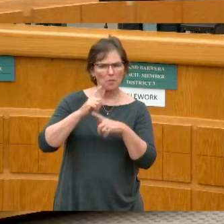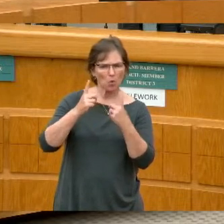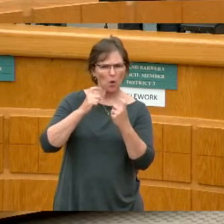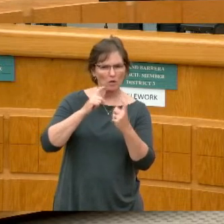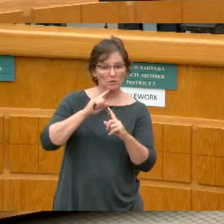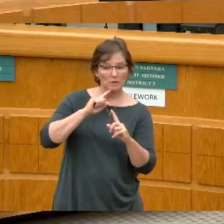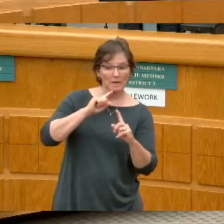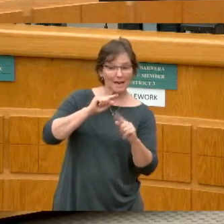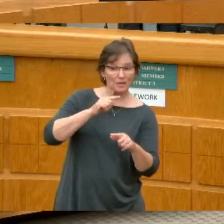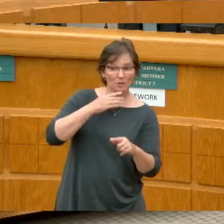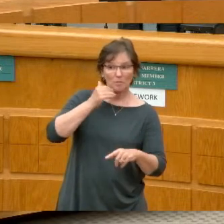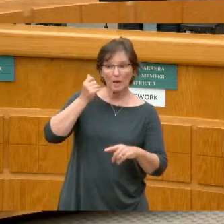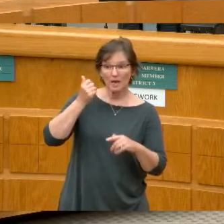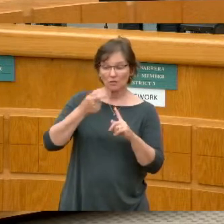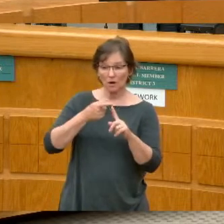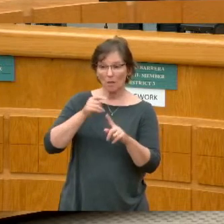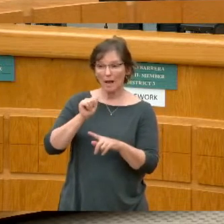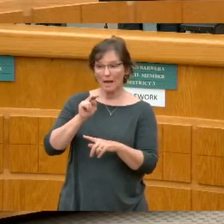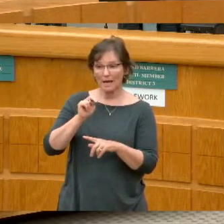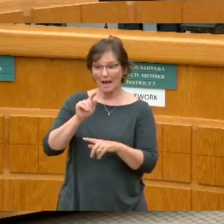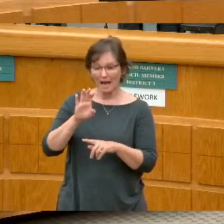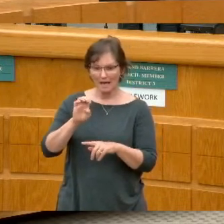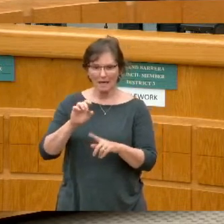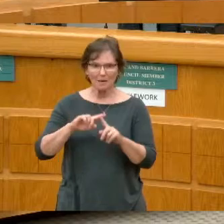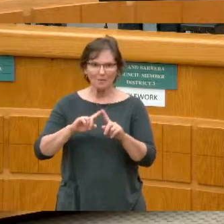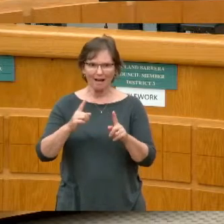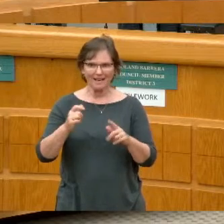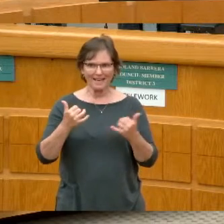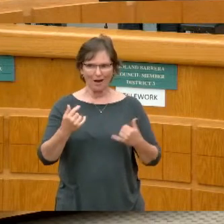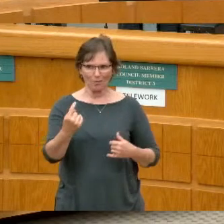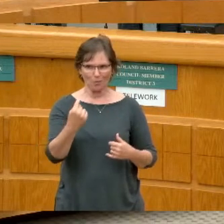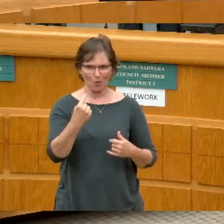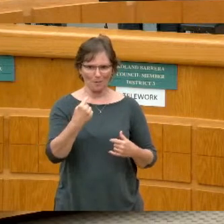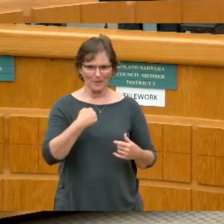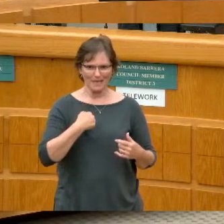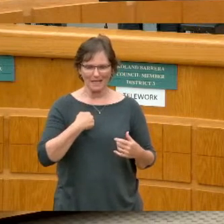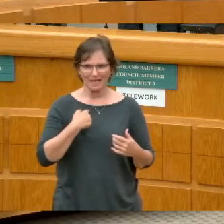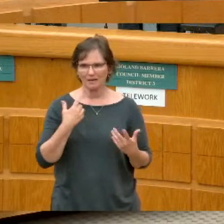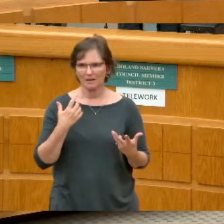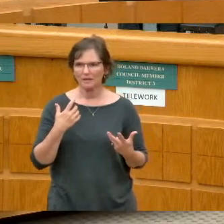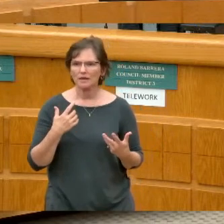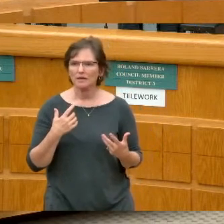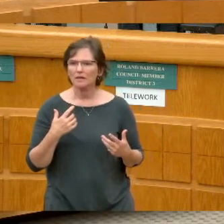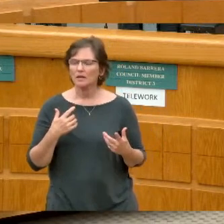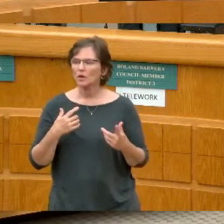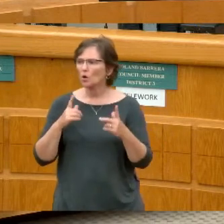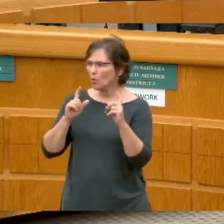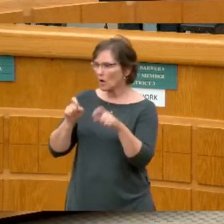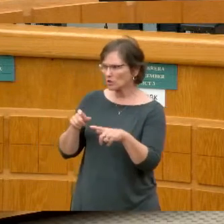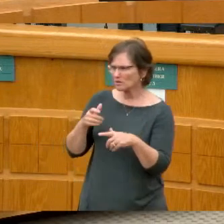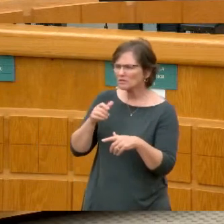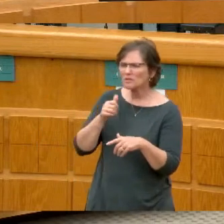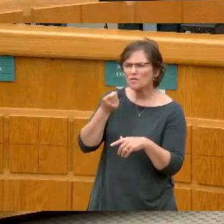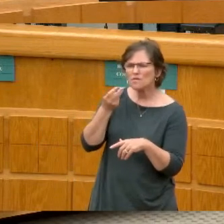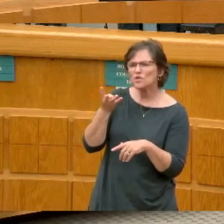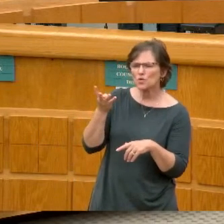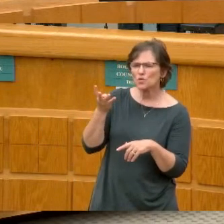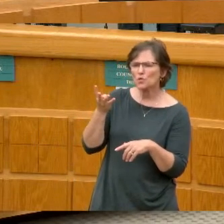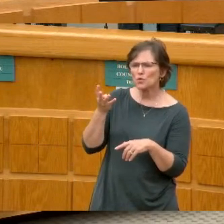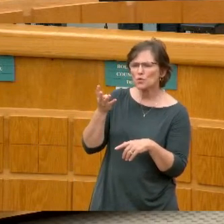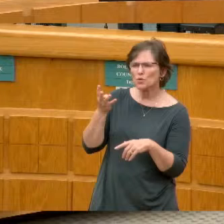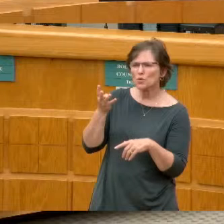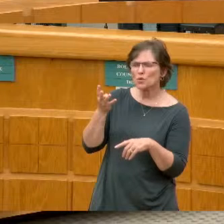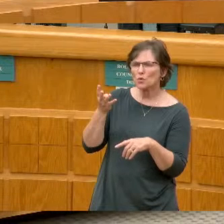el distanciamiento social y también evite ir a la tienda en persona y opte por comprar con entrega a la banqueta.